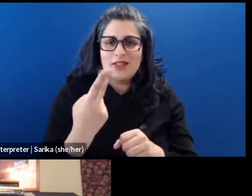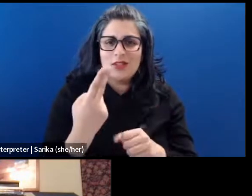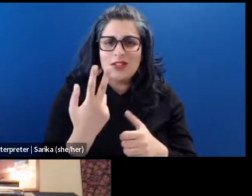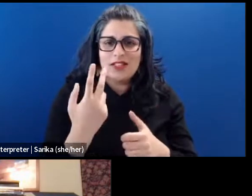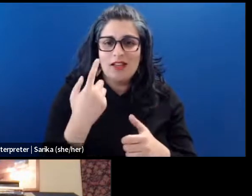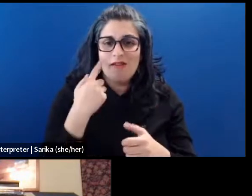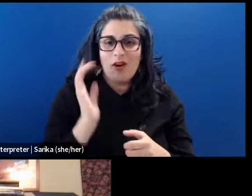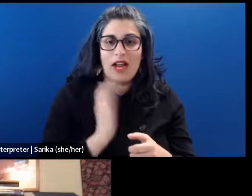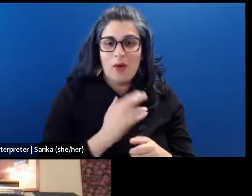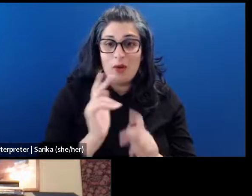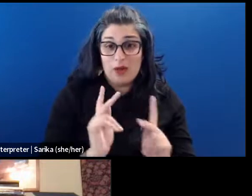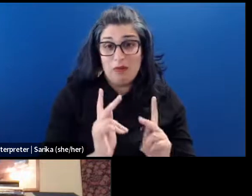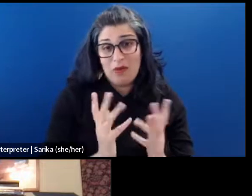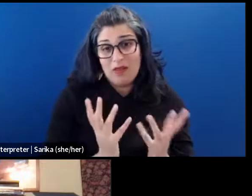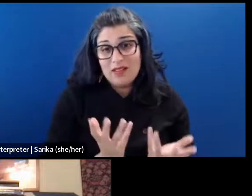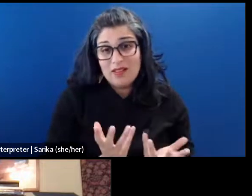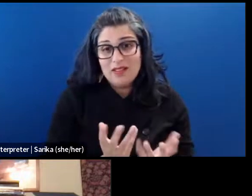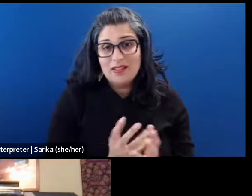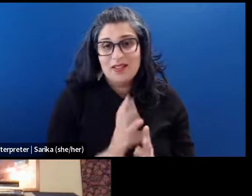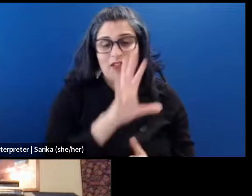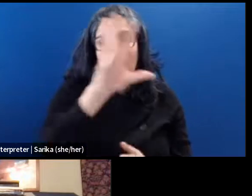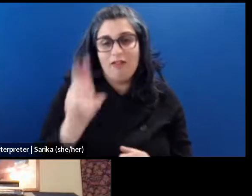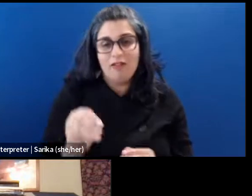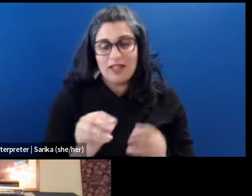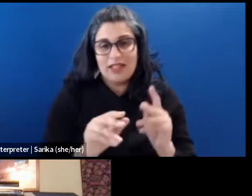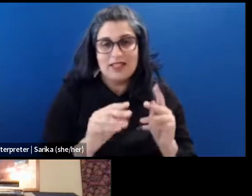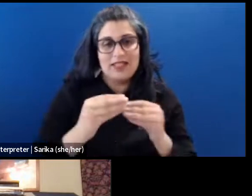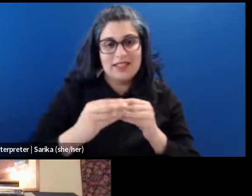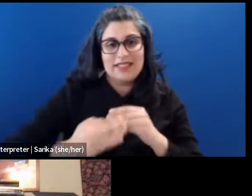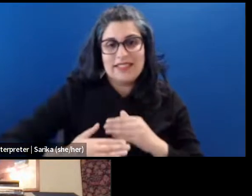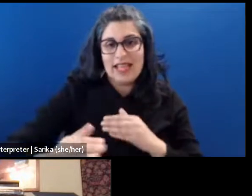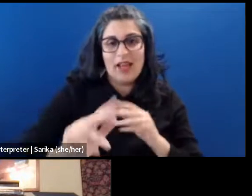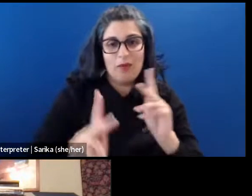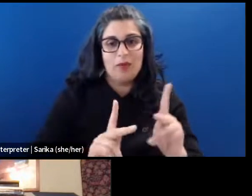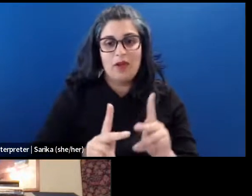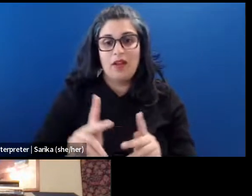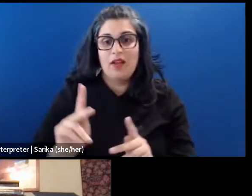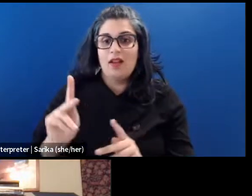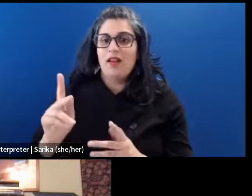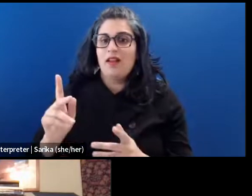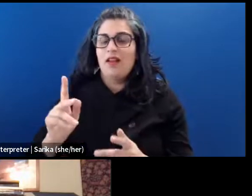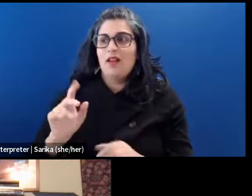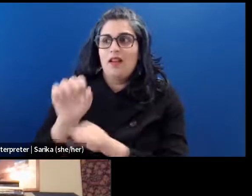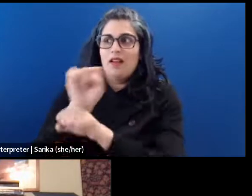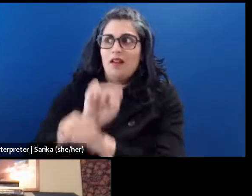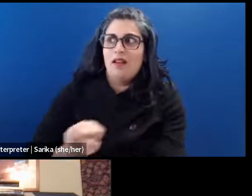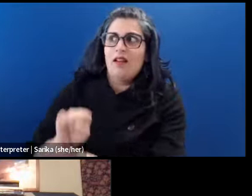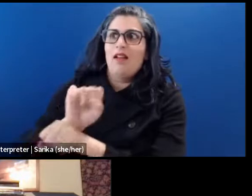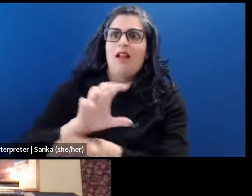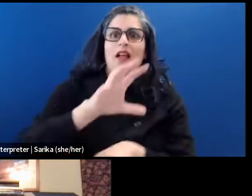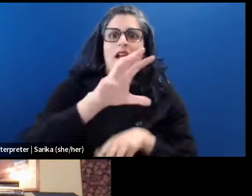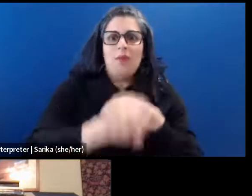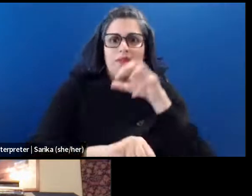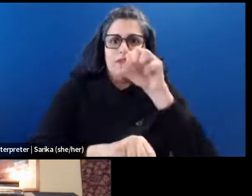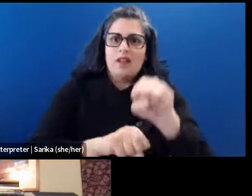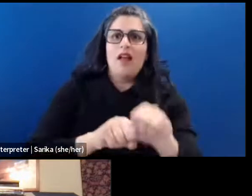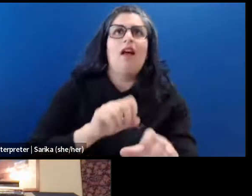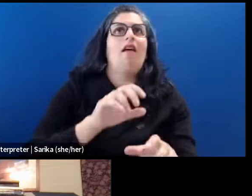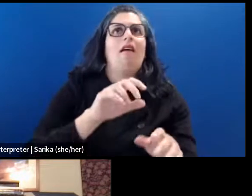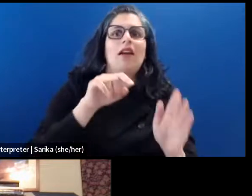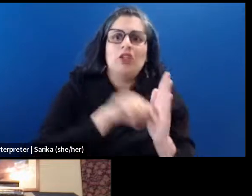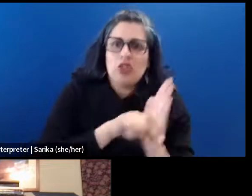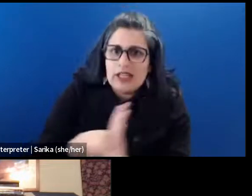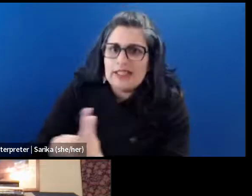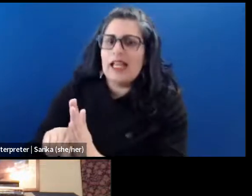oppressive tradition for people of African descent. Colonialism, slavery, genocide, I think there is some